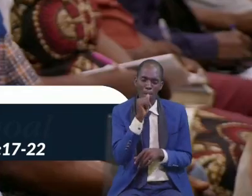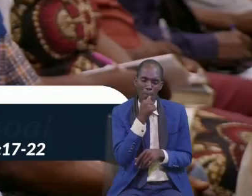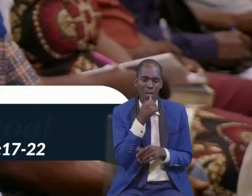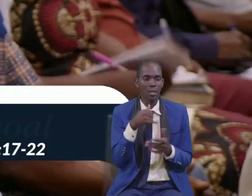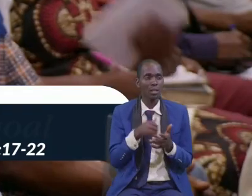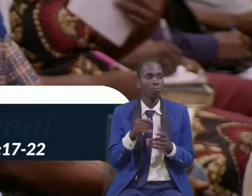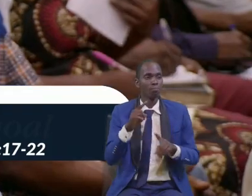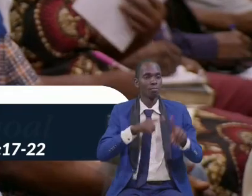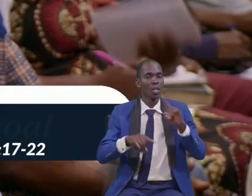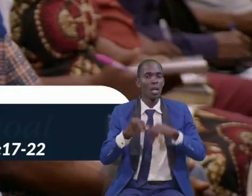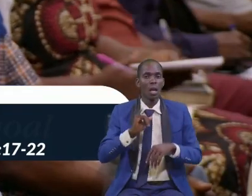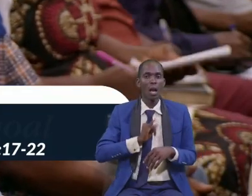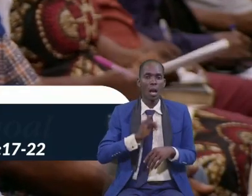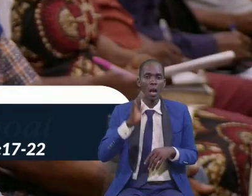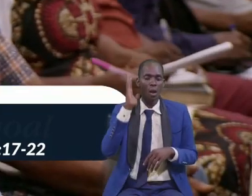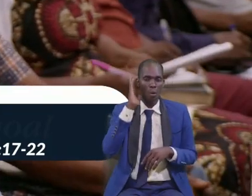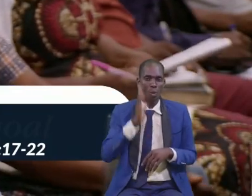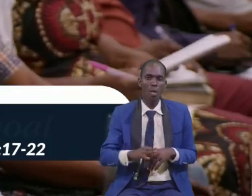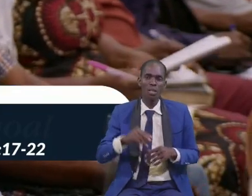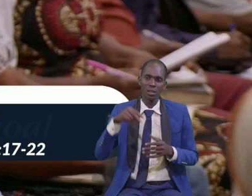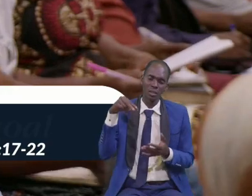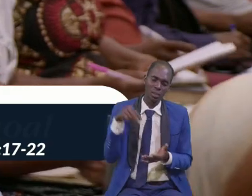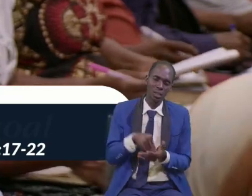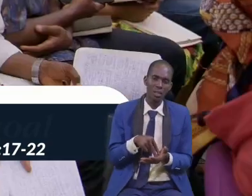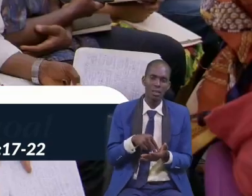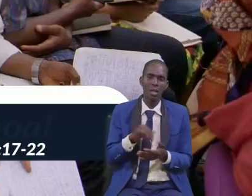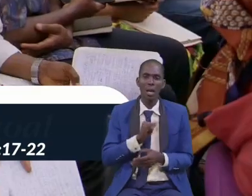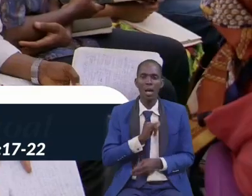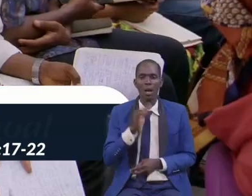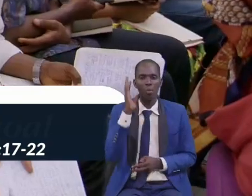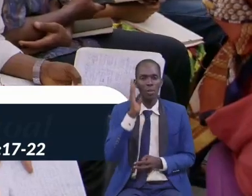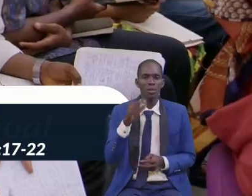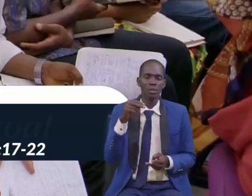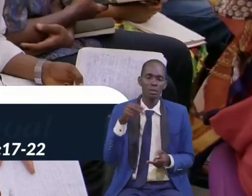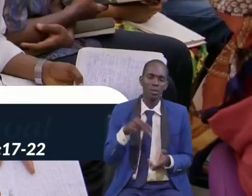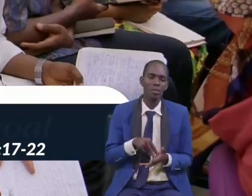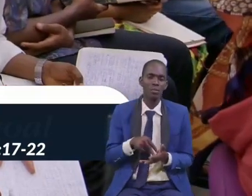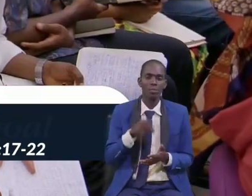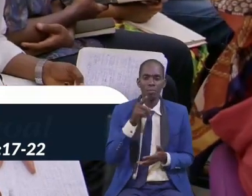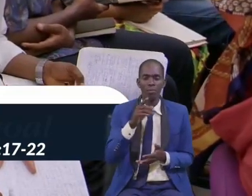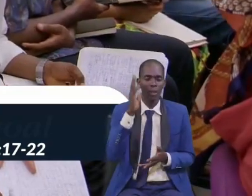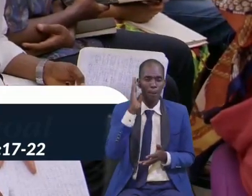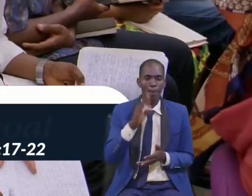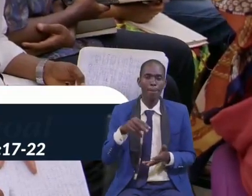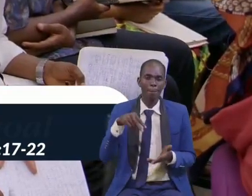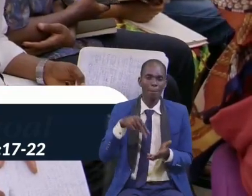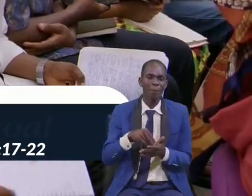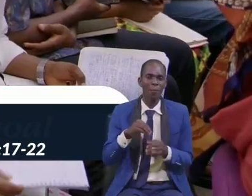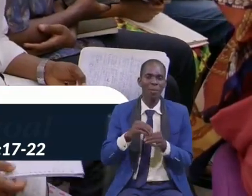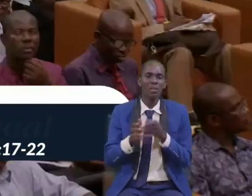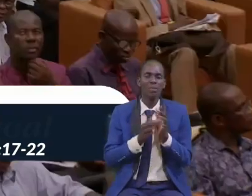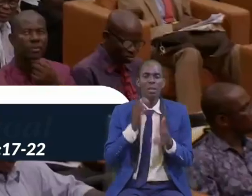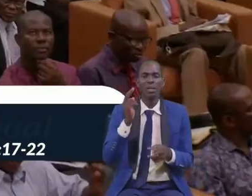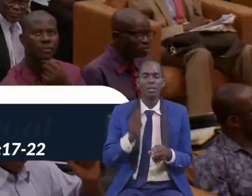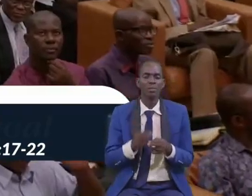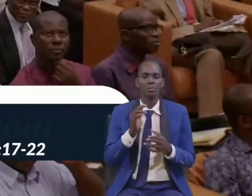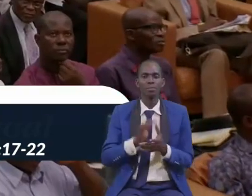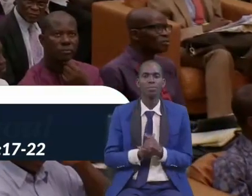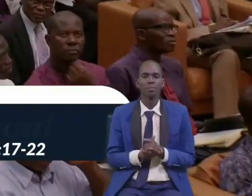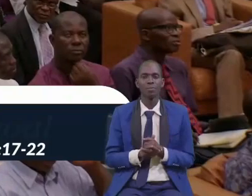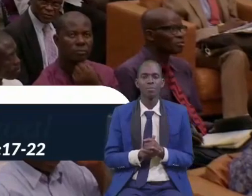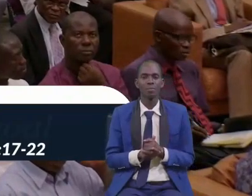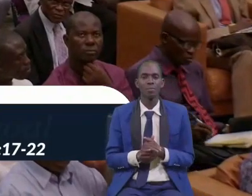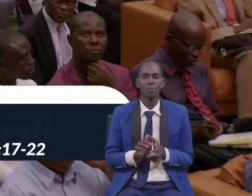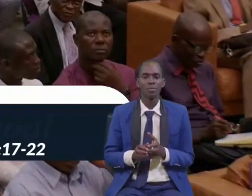stand. I will stand. You will stand in Jesus' name. That's how we know